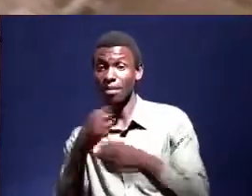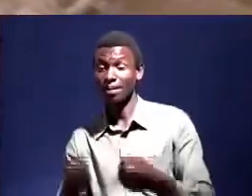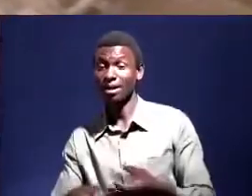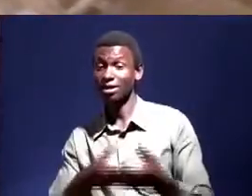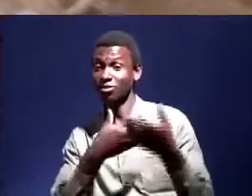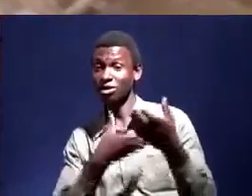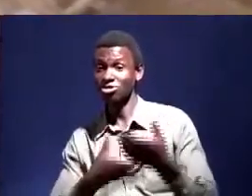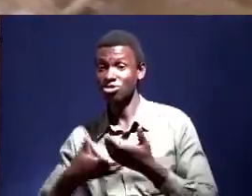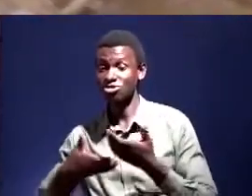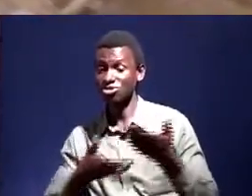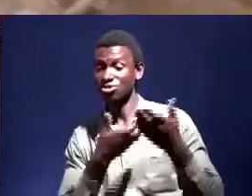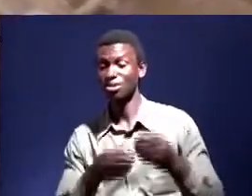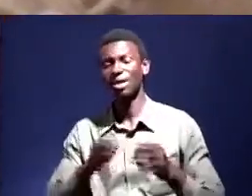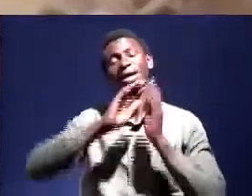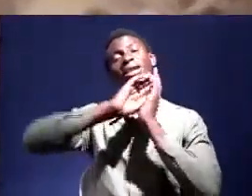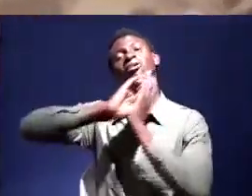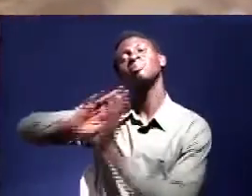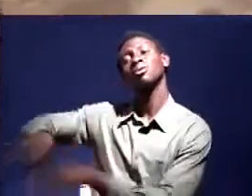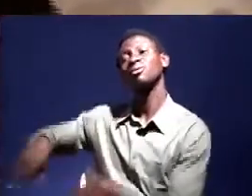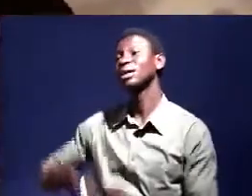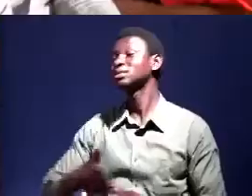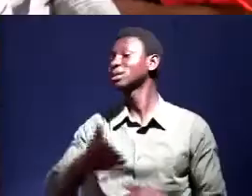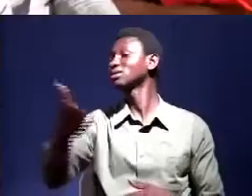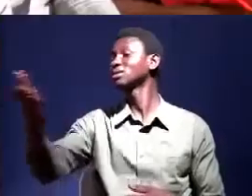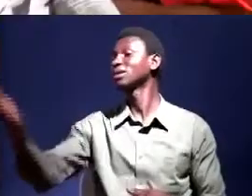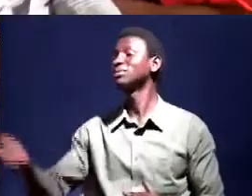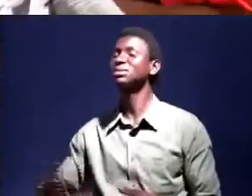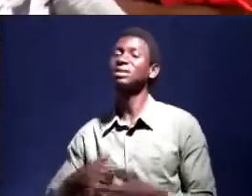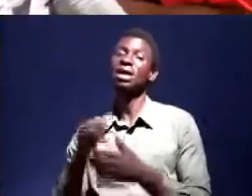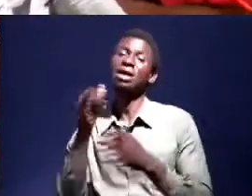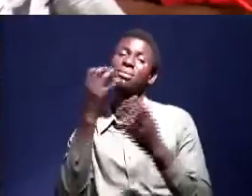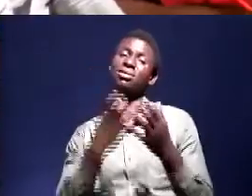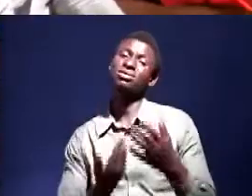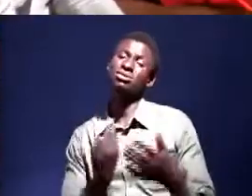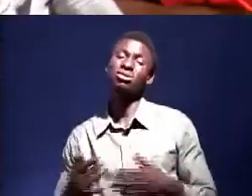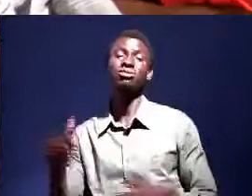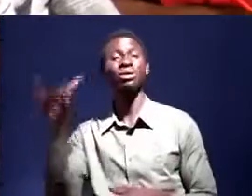If a baby is left on the street as an orphan,